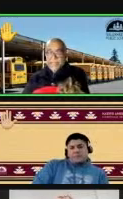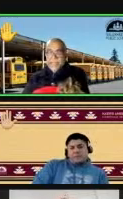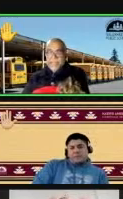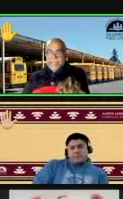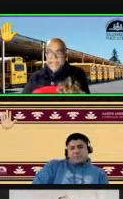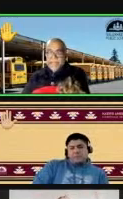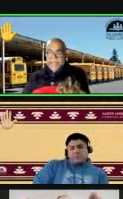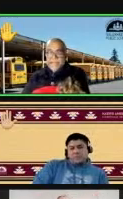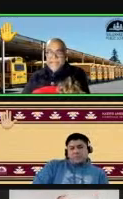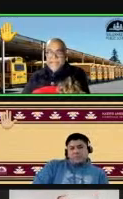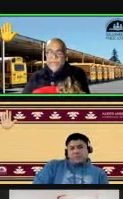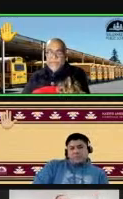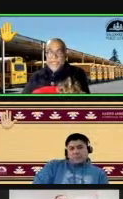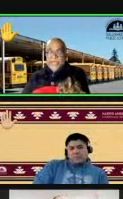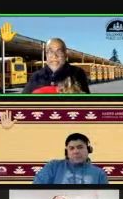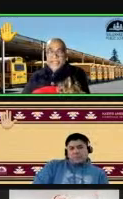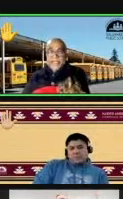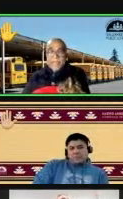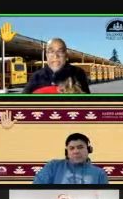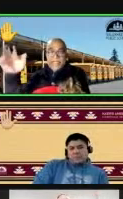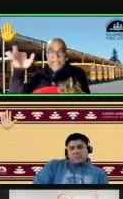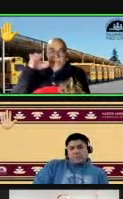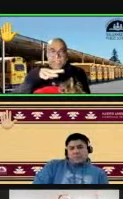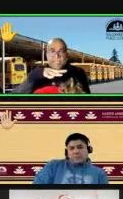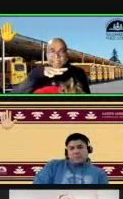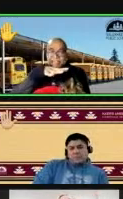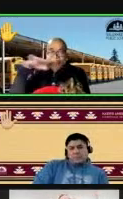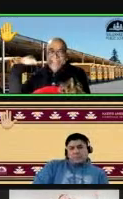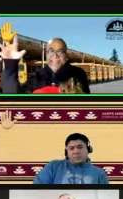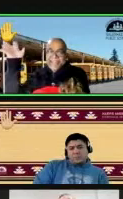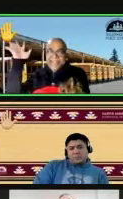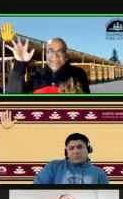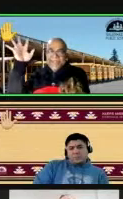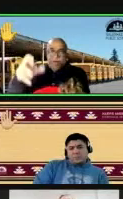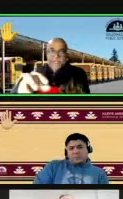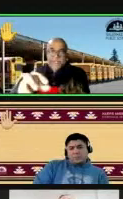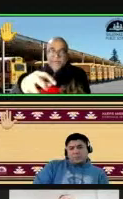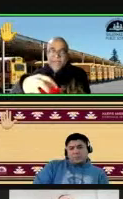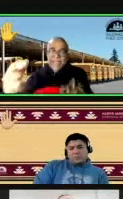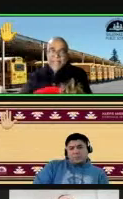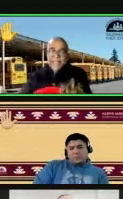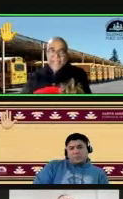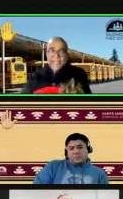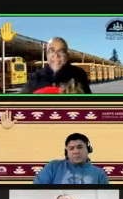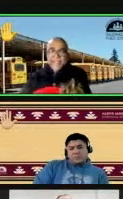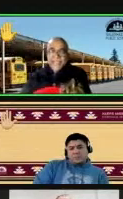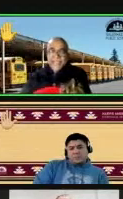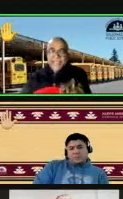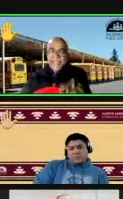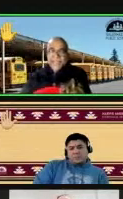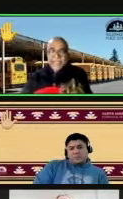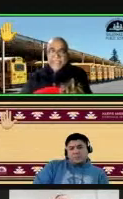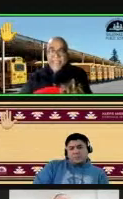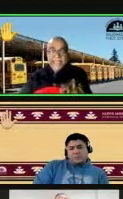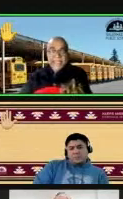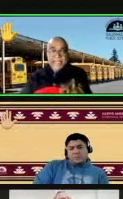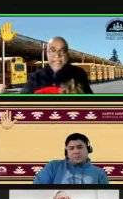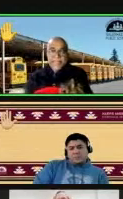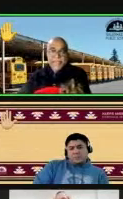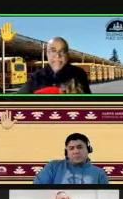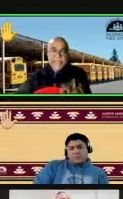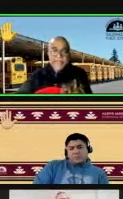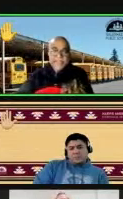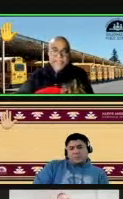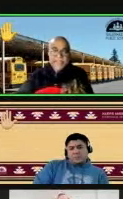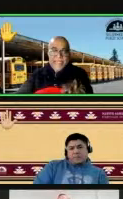leadership. You know, the Washington State passed a law saying that's a standard throughout. So I would like to see Salem-Keizer take that